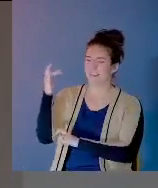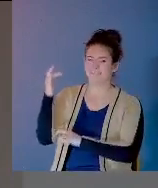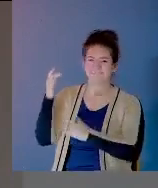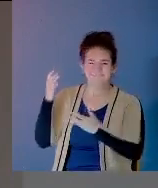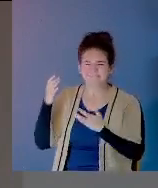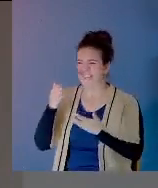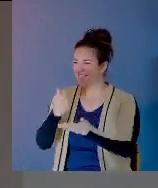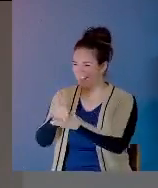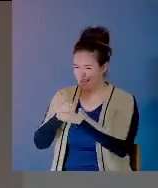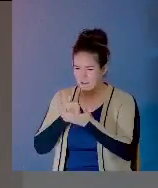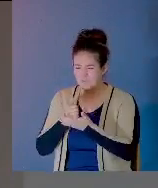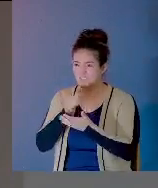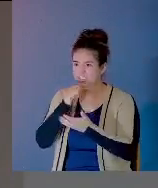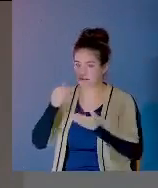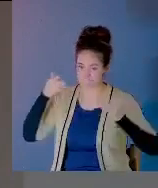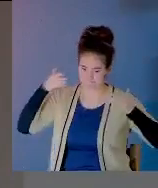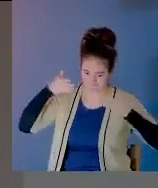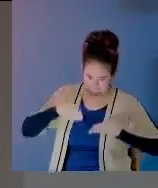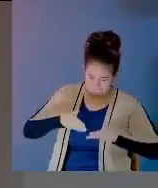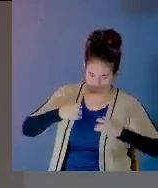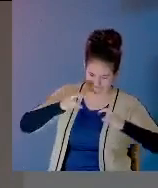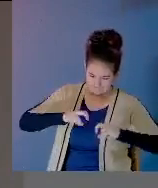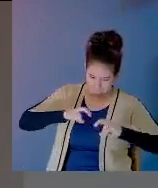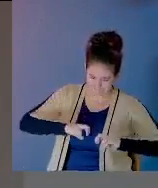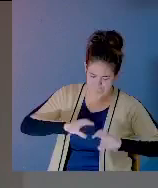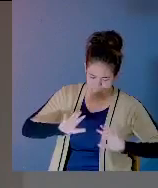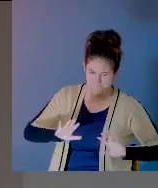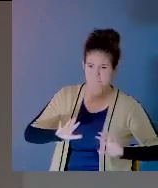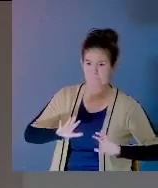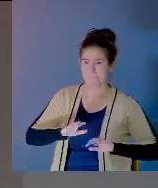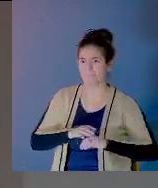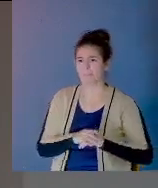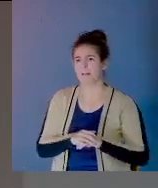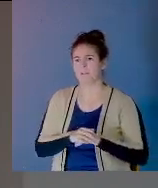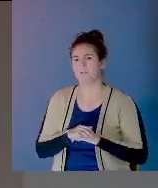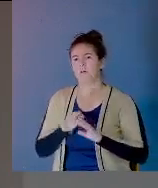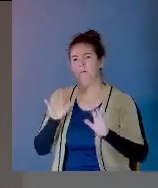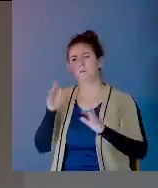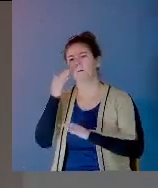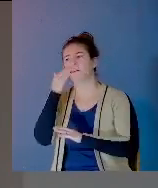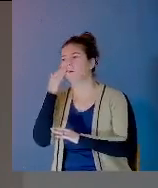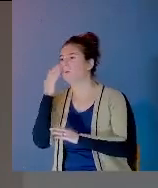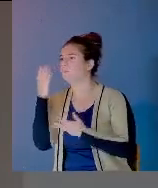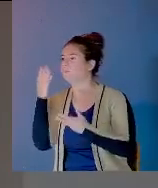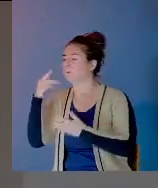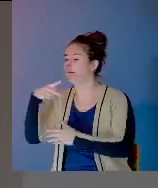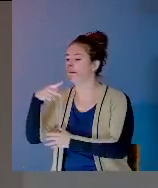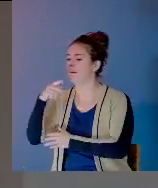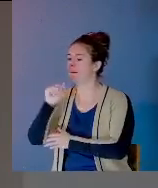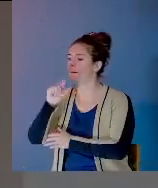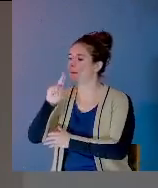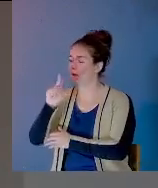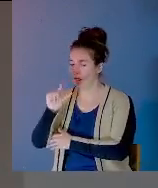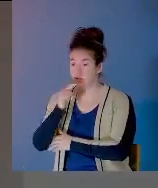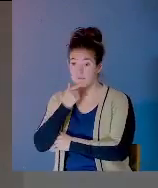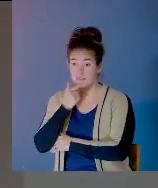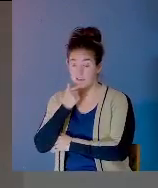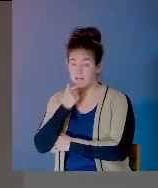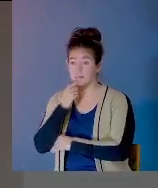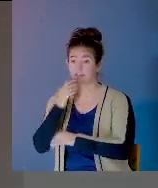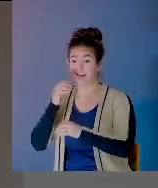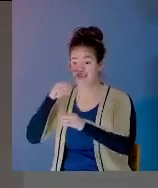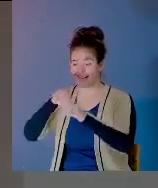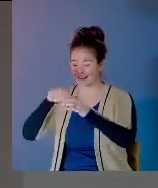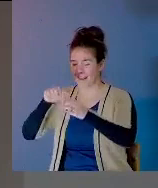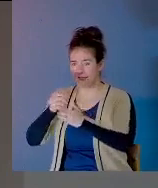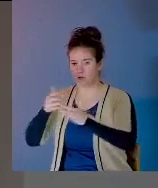this is what Paul says in that context. He says, in everything, give thanks, for this is the